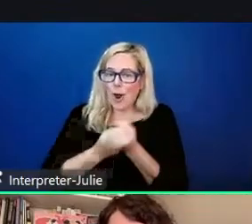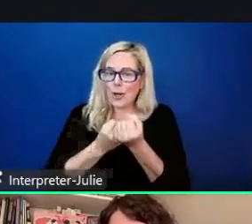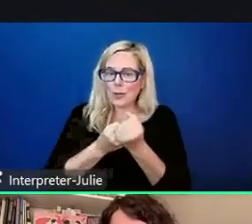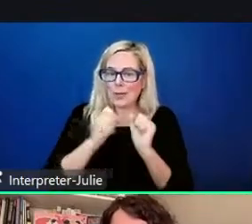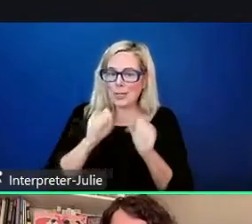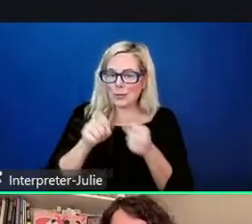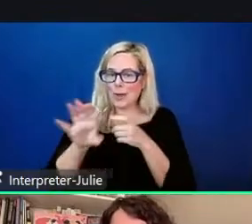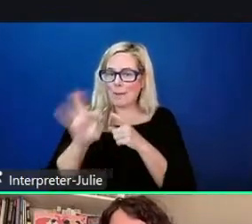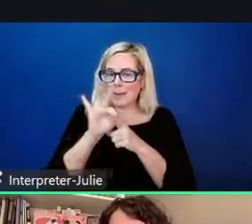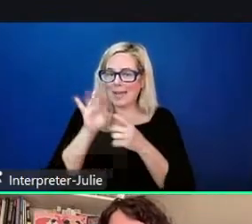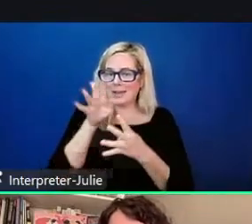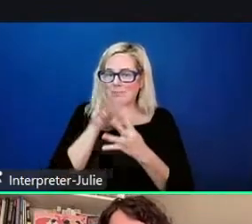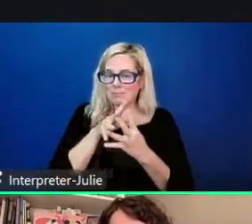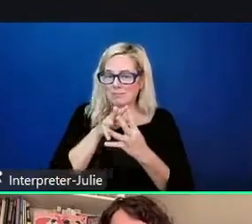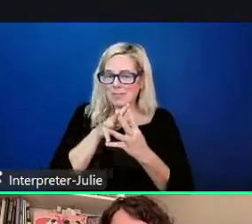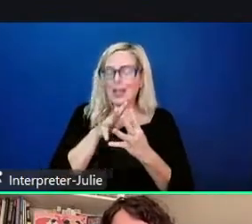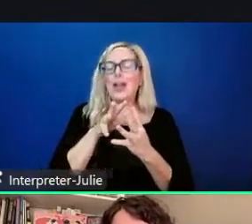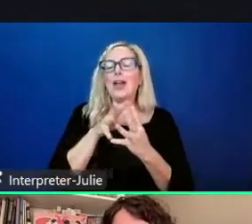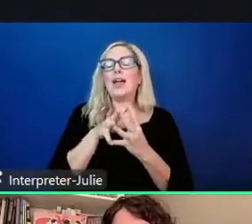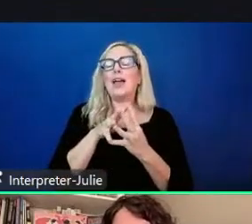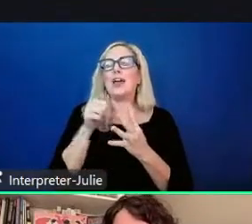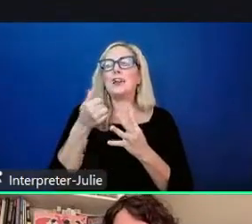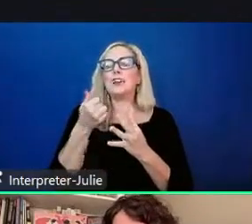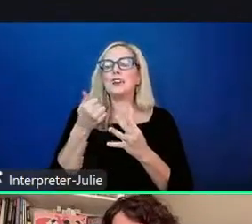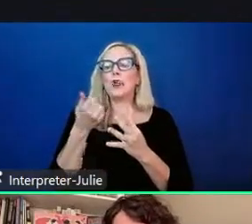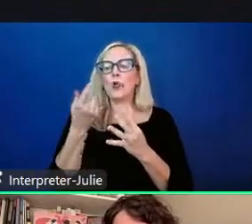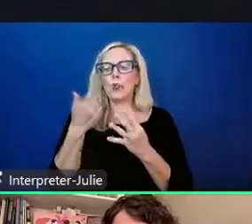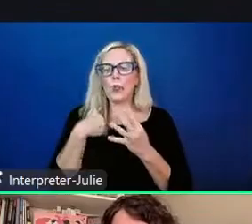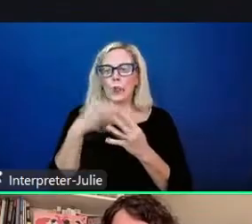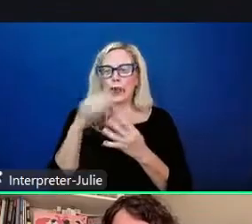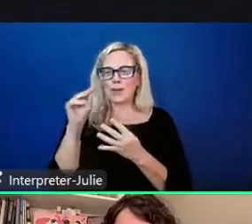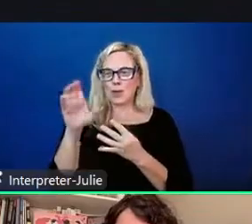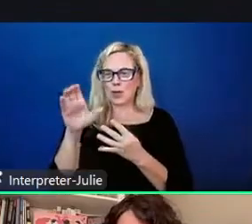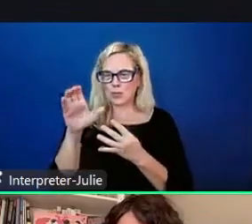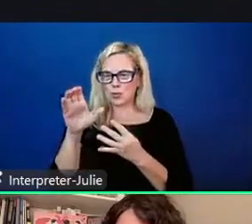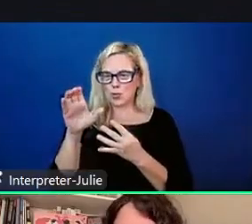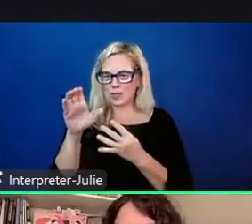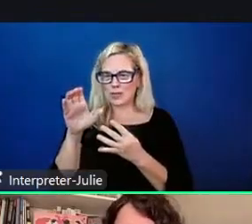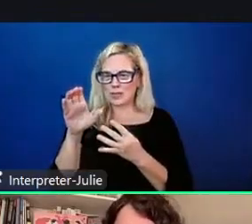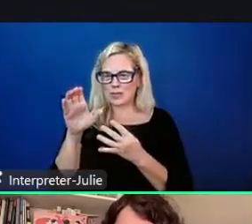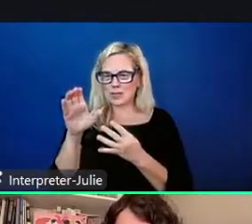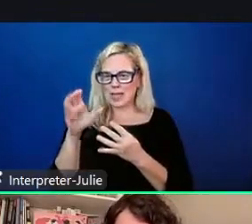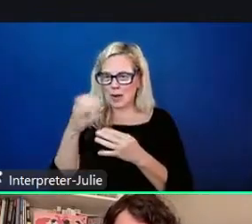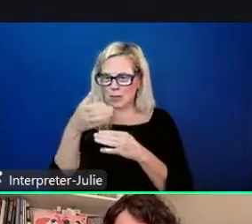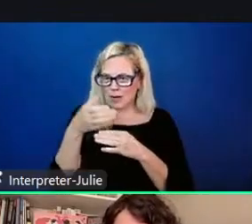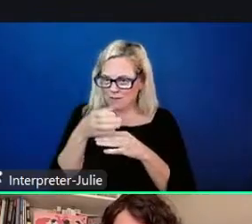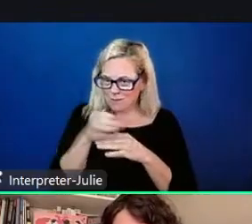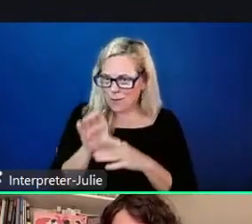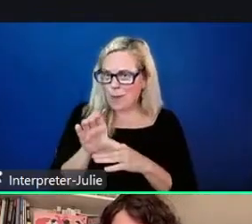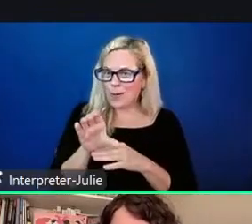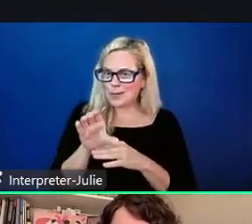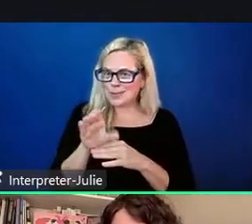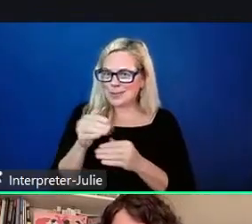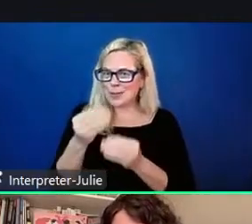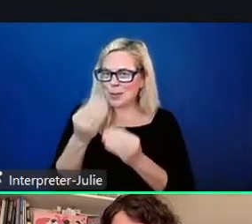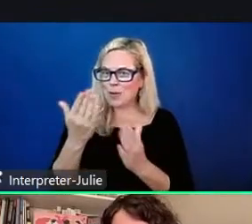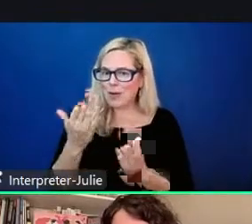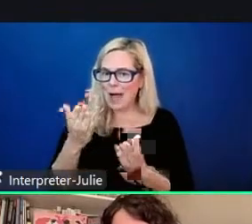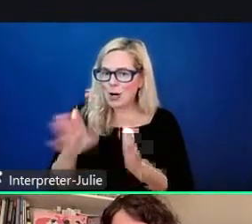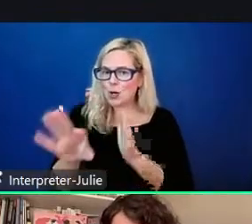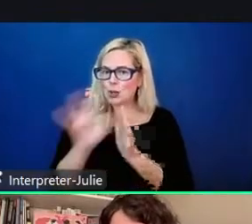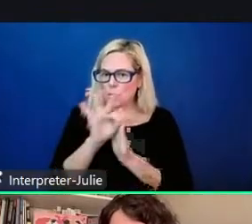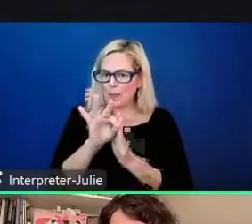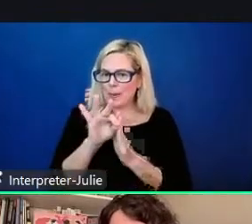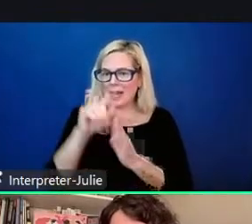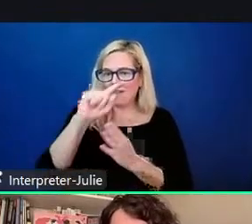to choose. So the way that we did this is we had a multiple choice question where we kind of forced the provider to pick their first step,